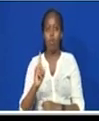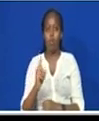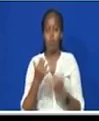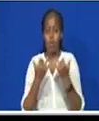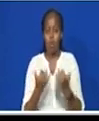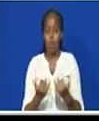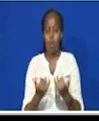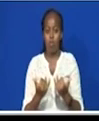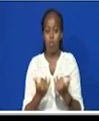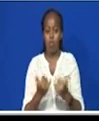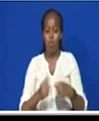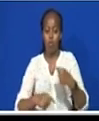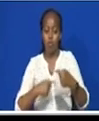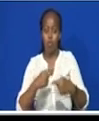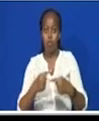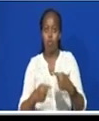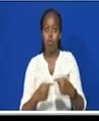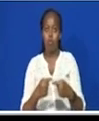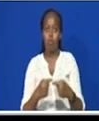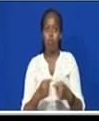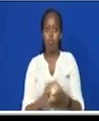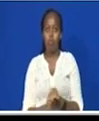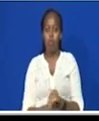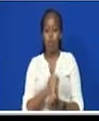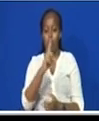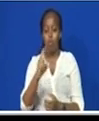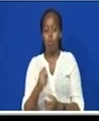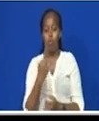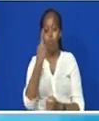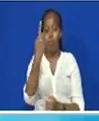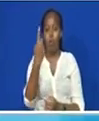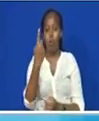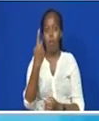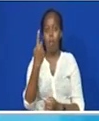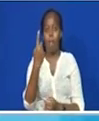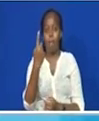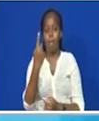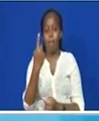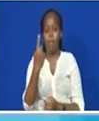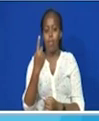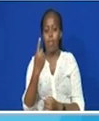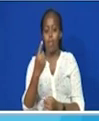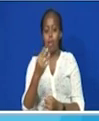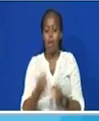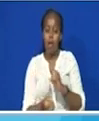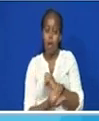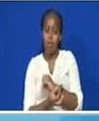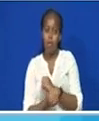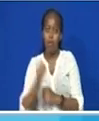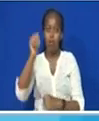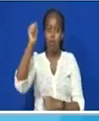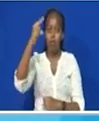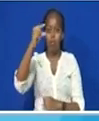Now, let us look at the questions. The first one is define